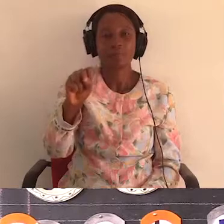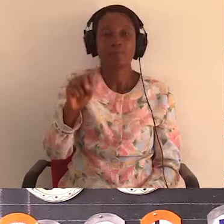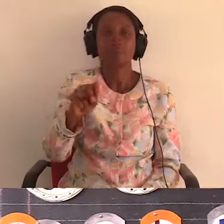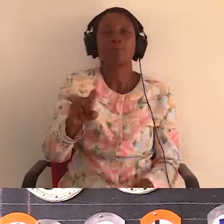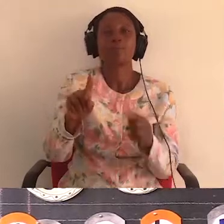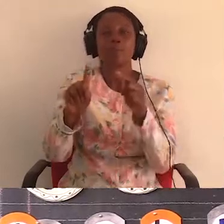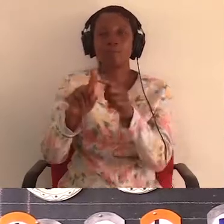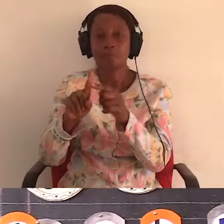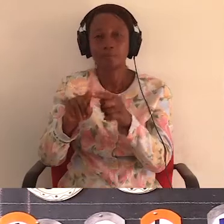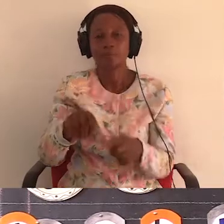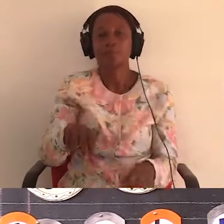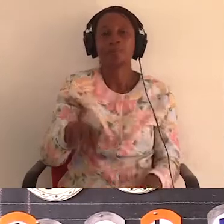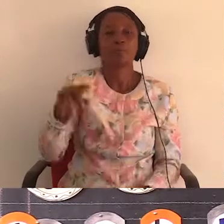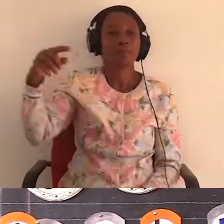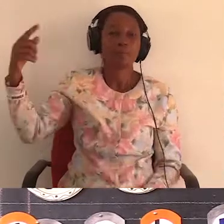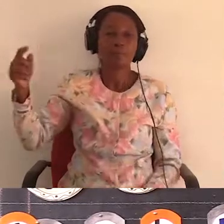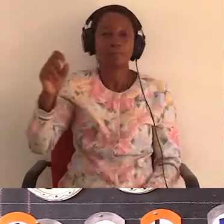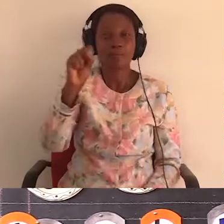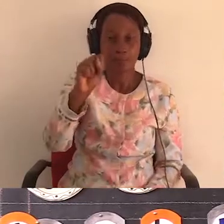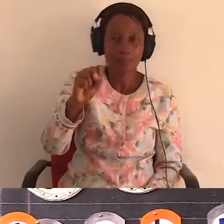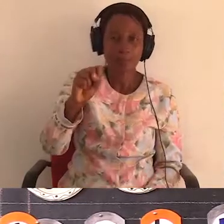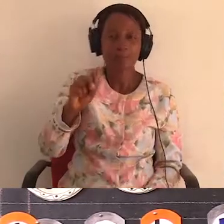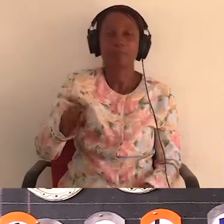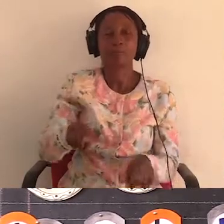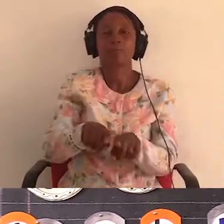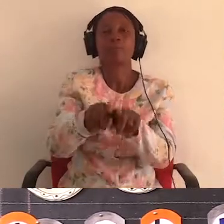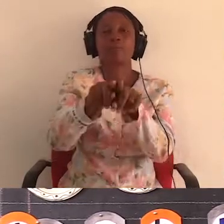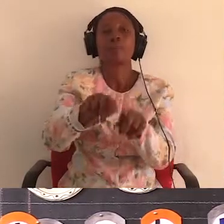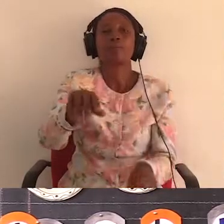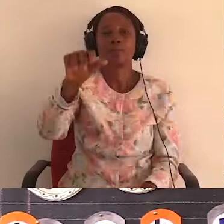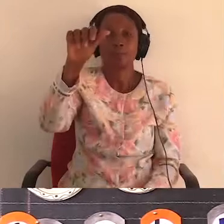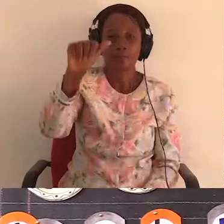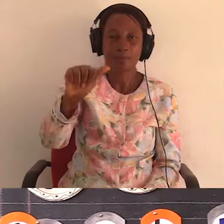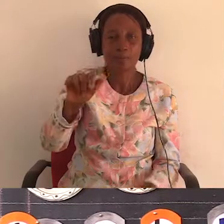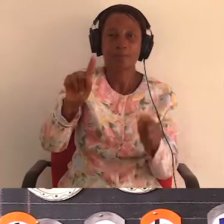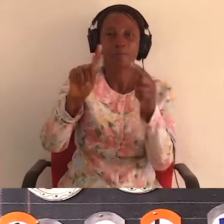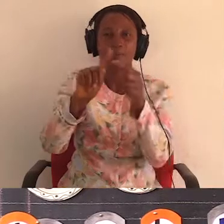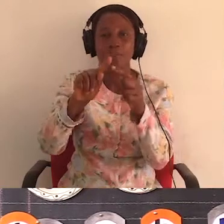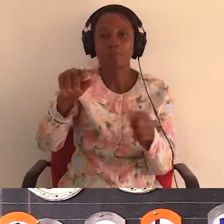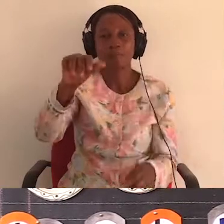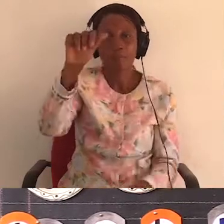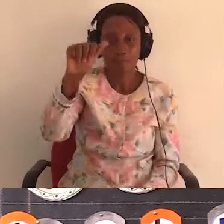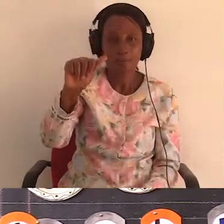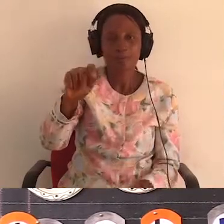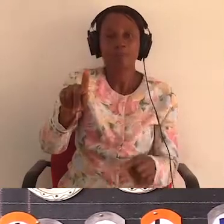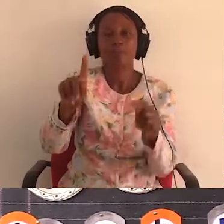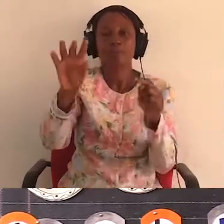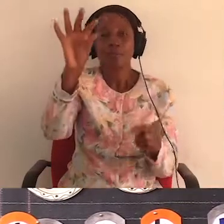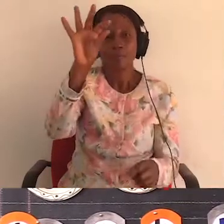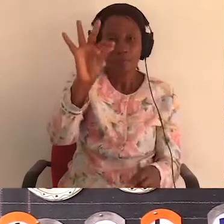S. We match A to the sound A. We match T to its